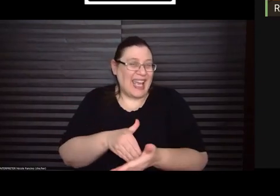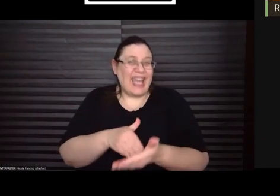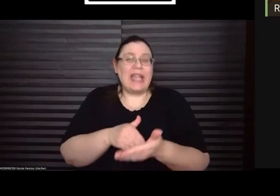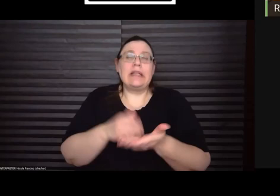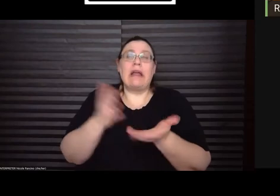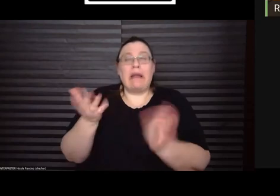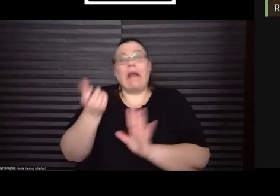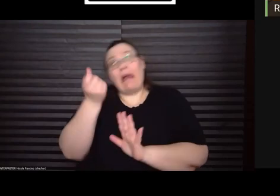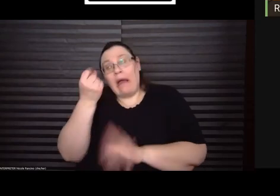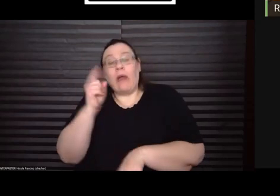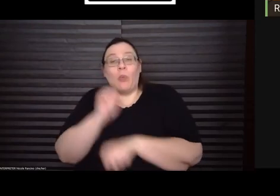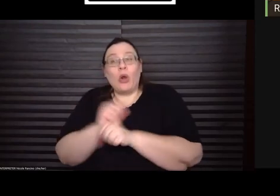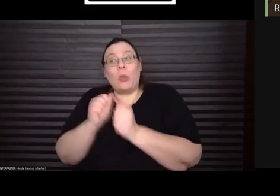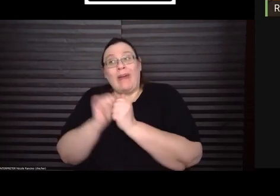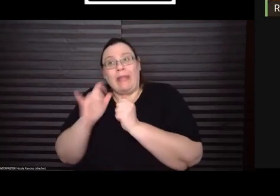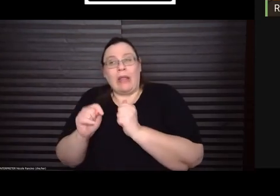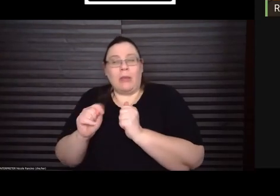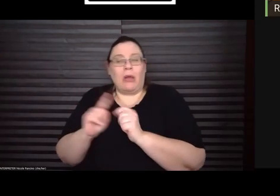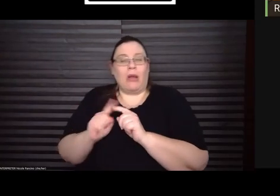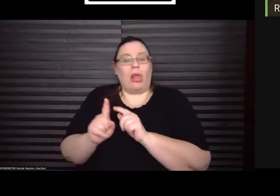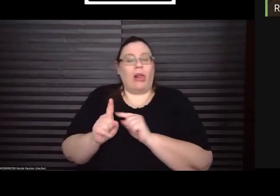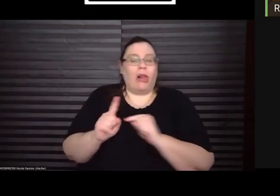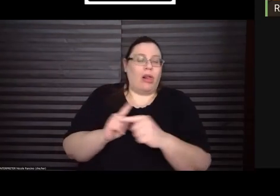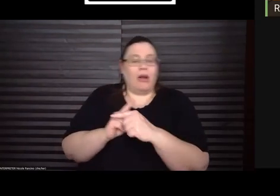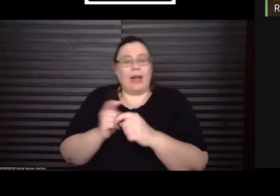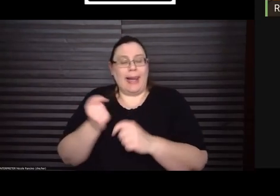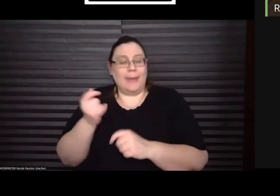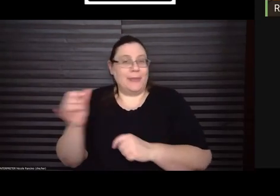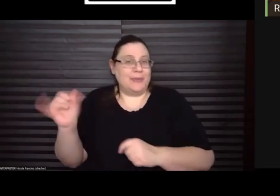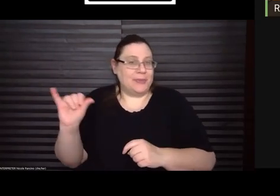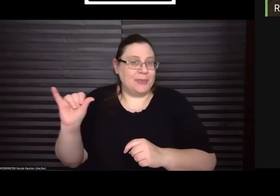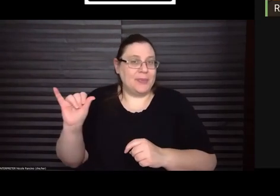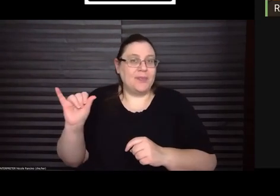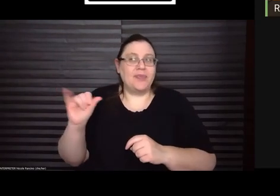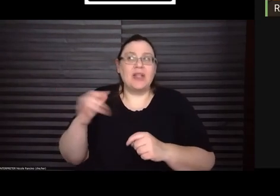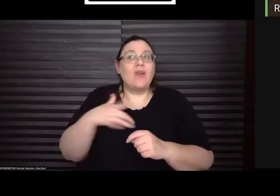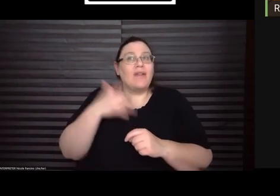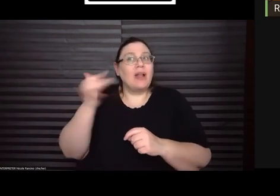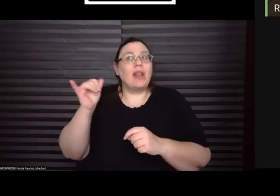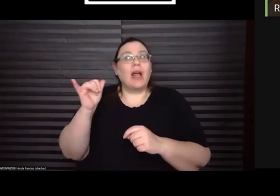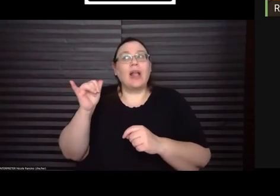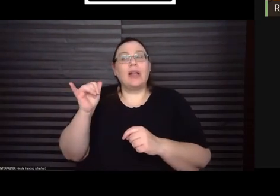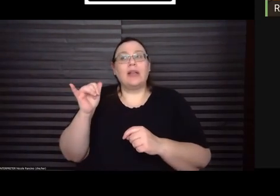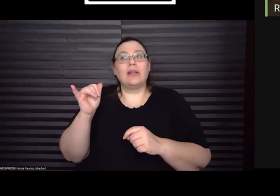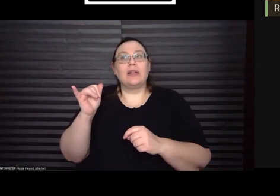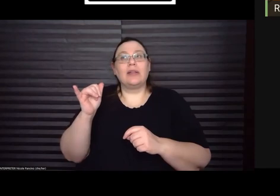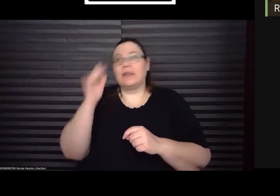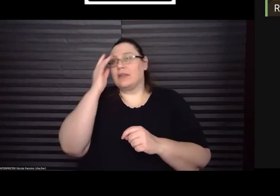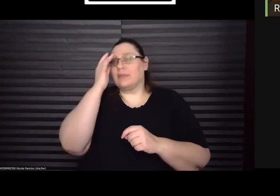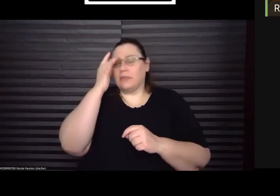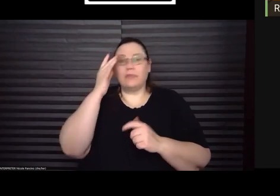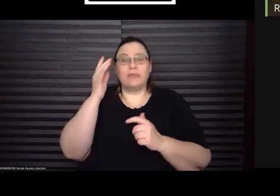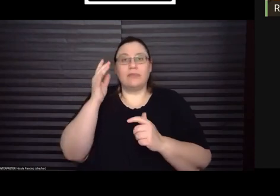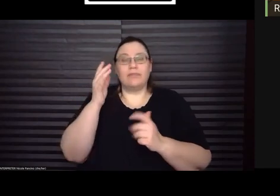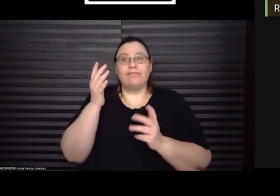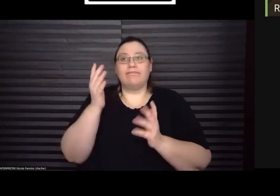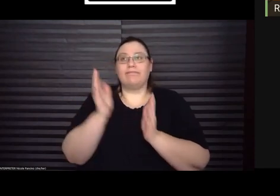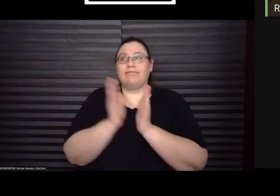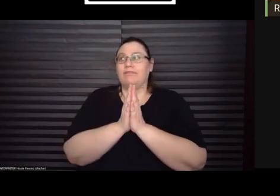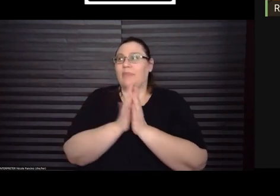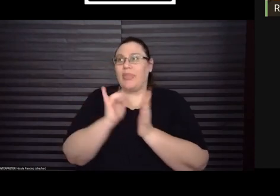of working with, and then you're playing around them. And so I sort of feel like, well, you know, that's what was actually just